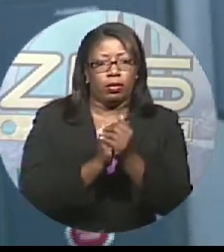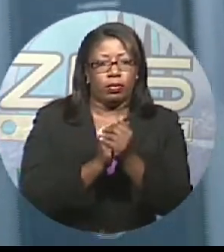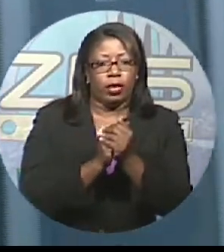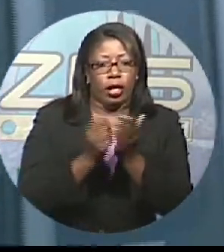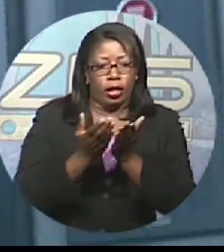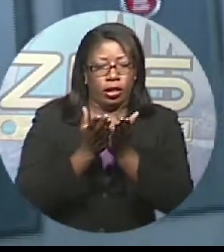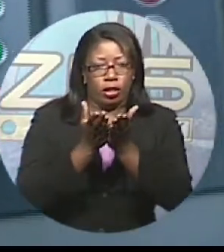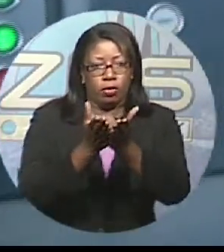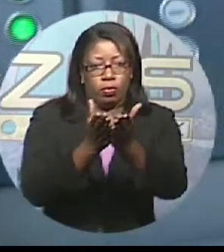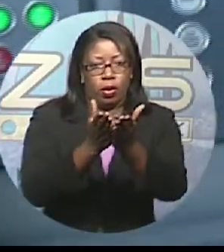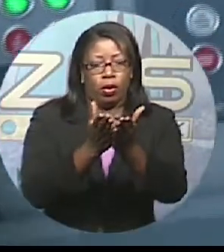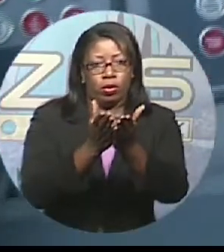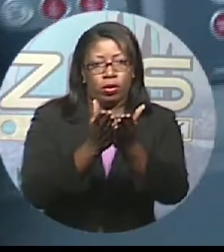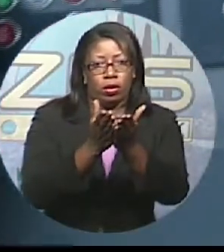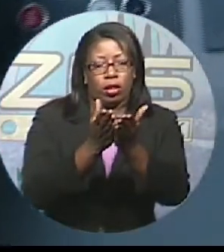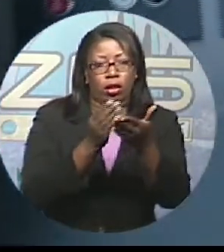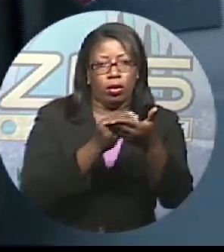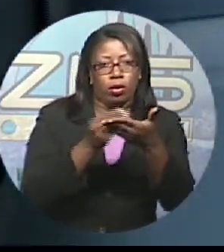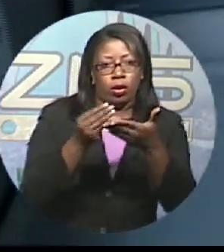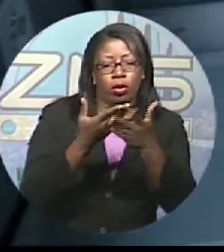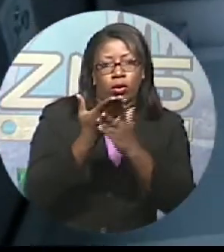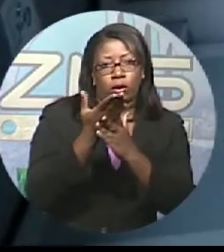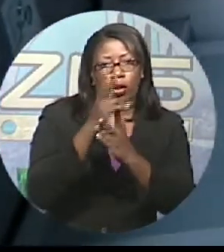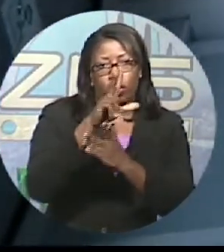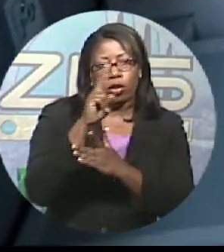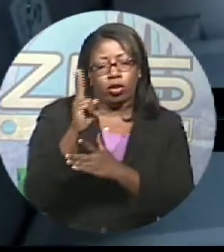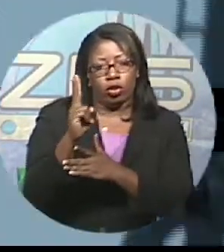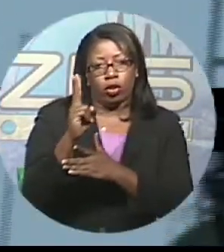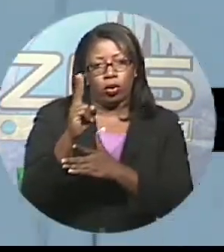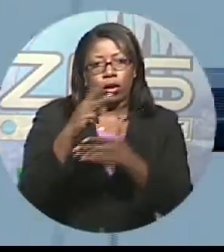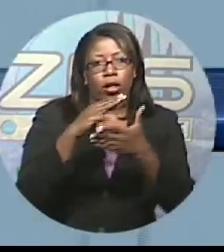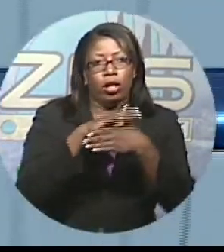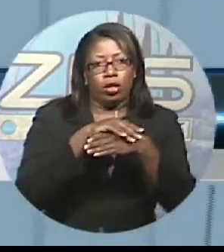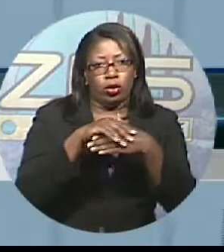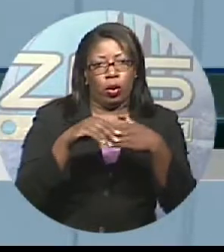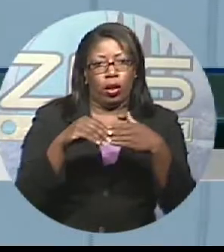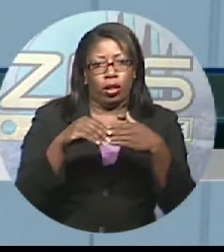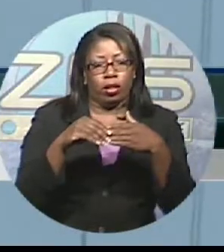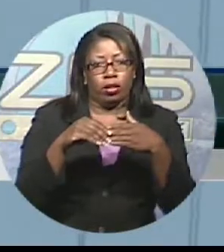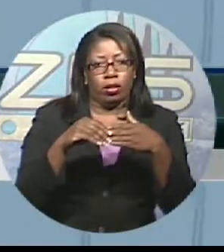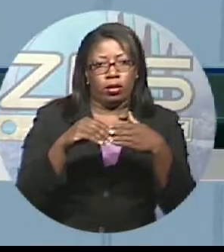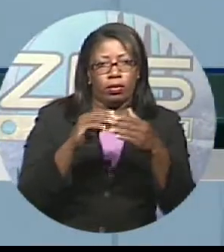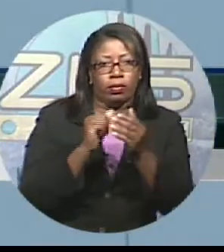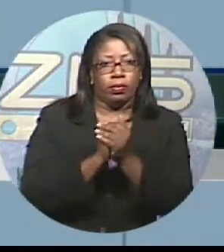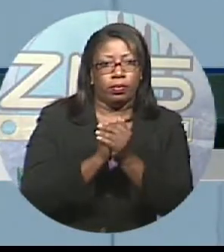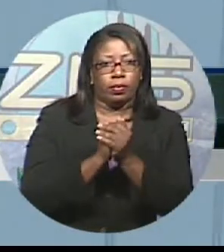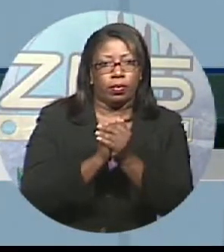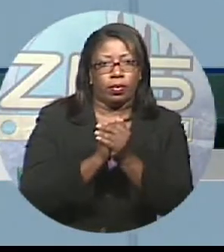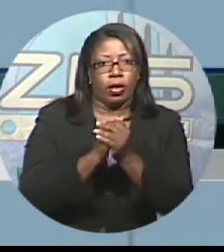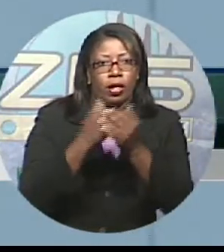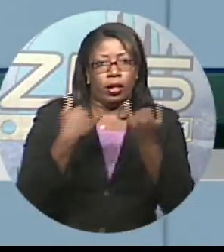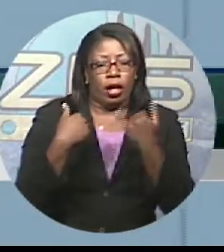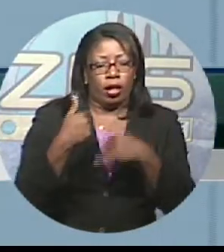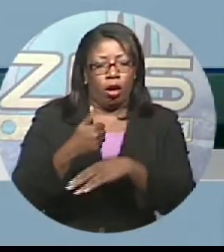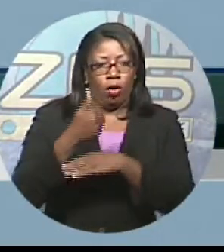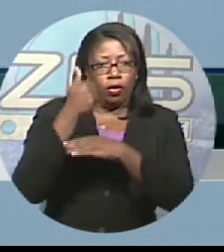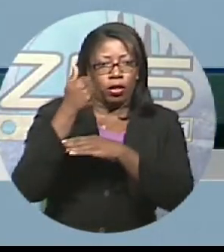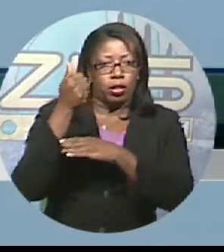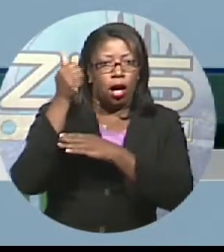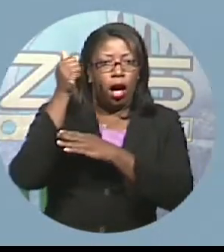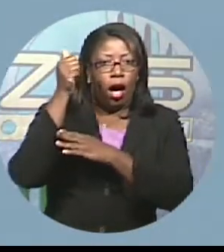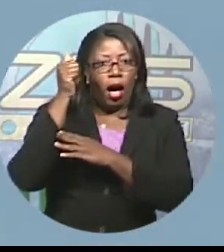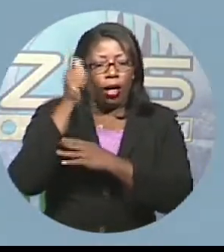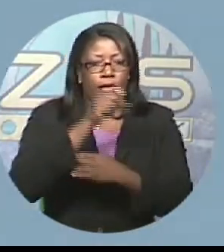is being purchased through the $232 million Sandy Bottom project. Commanding officer of the HMBS Pt.1